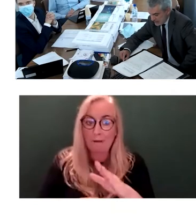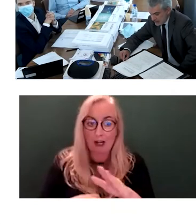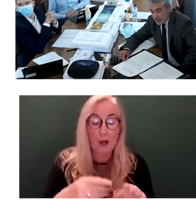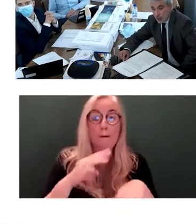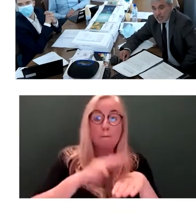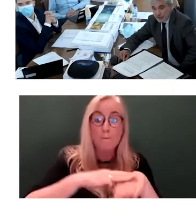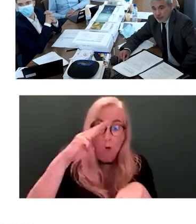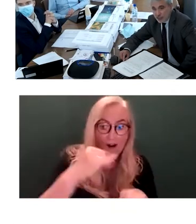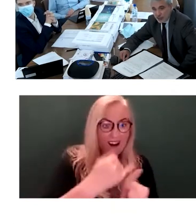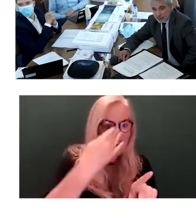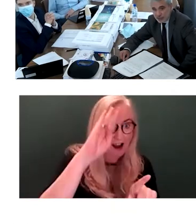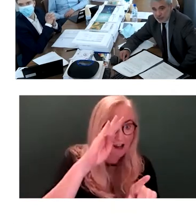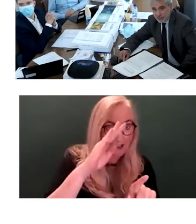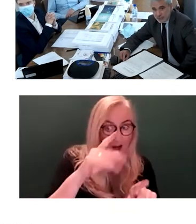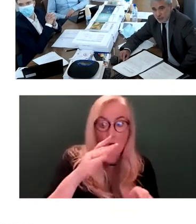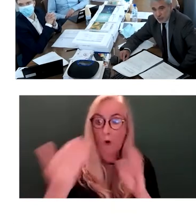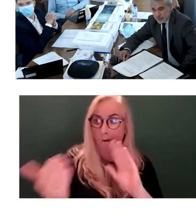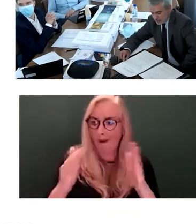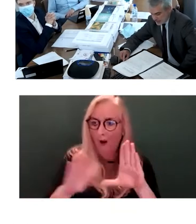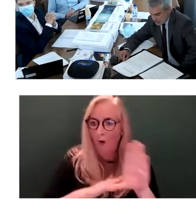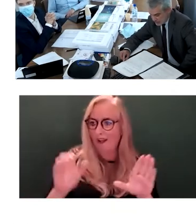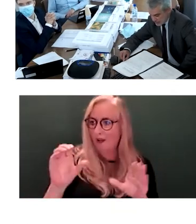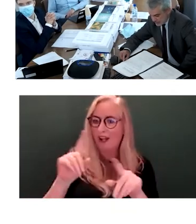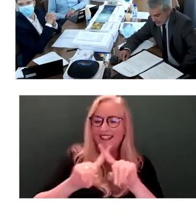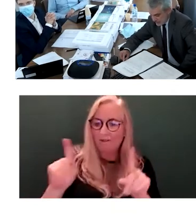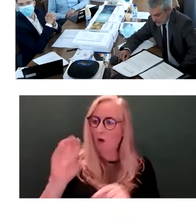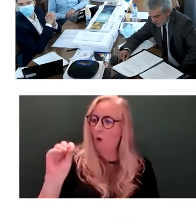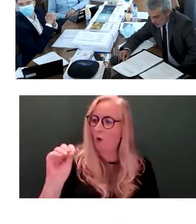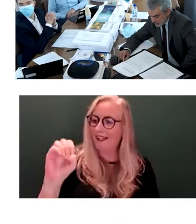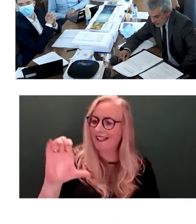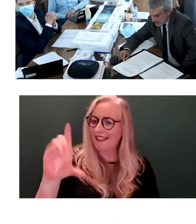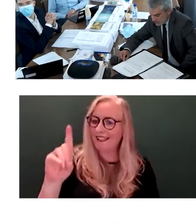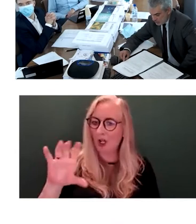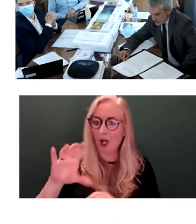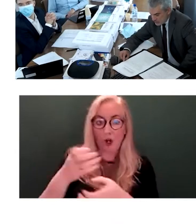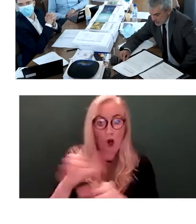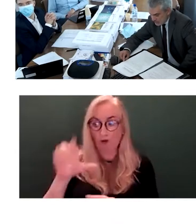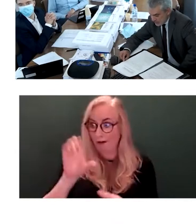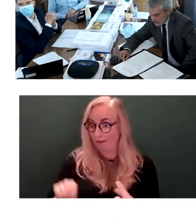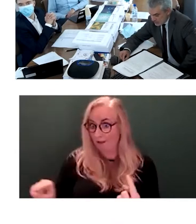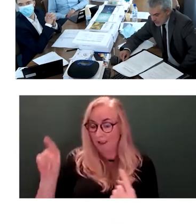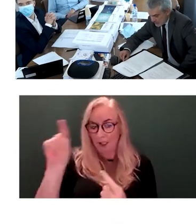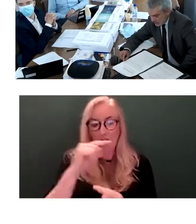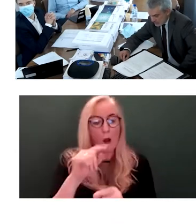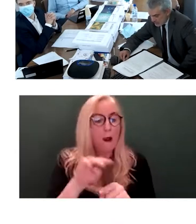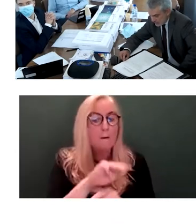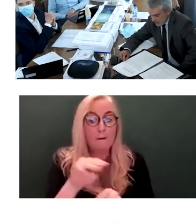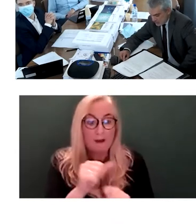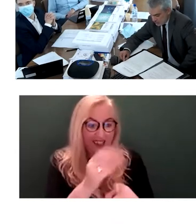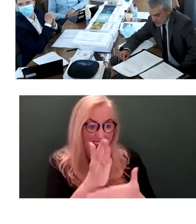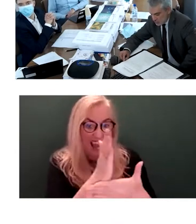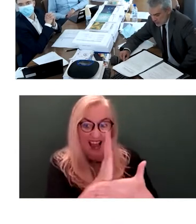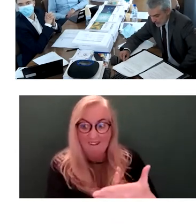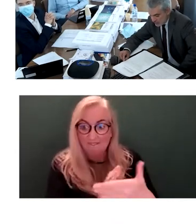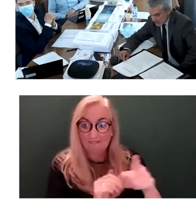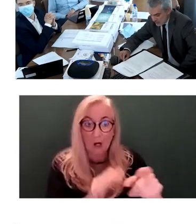Ireland than on average across the different OECD countries. The employment rate for person with disability is about half the rate